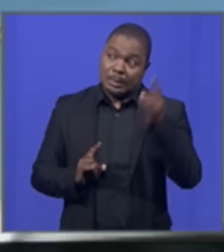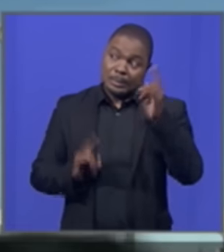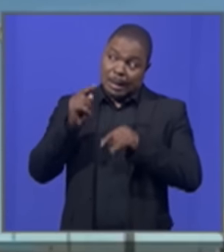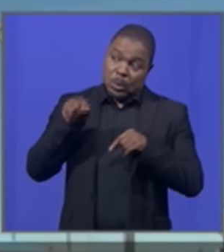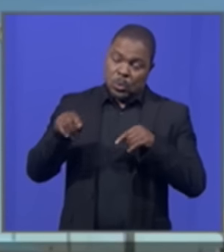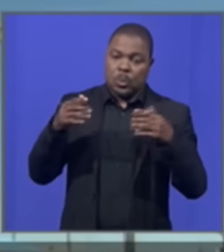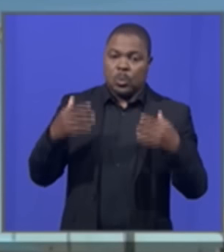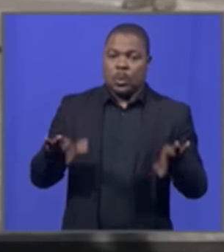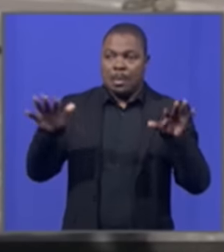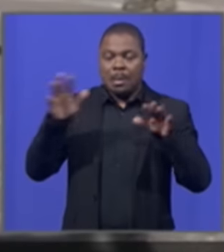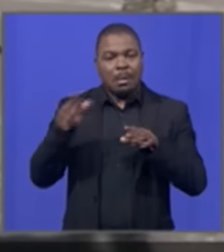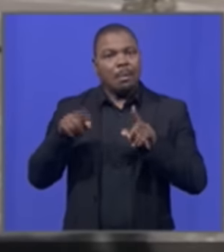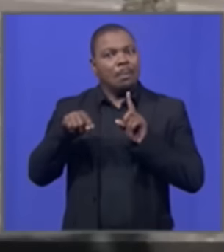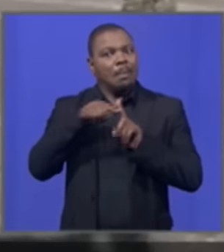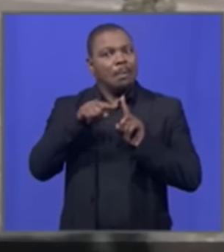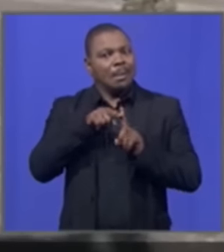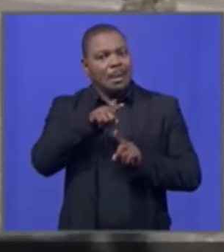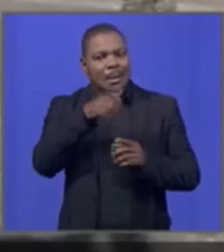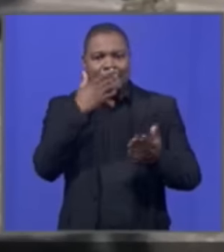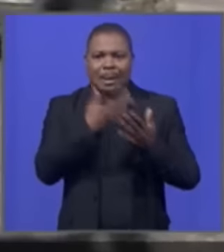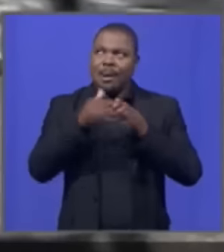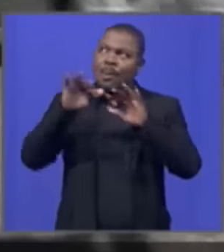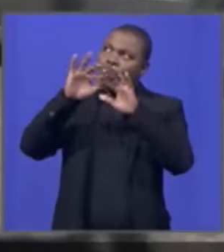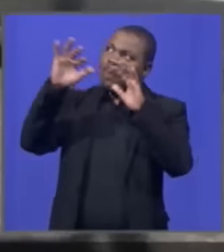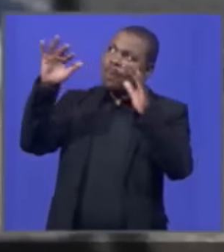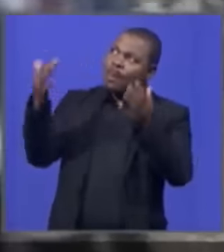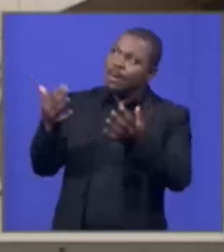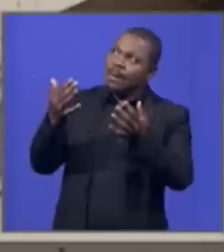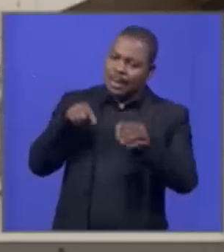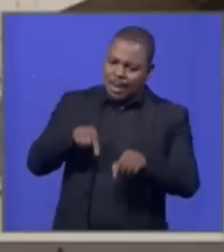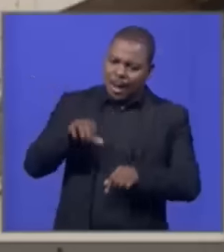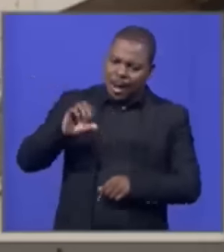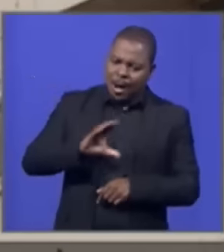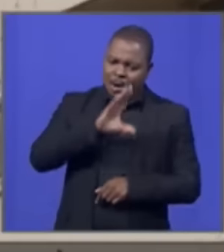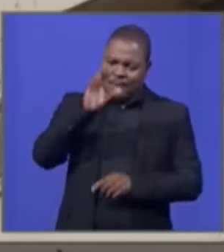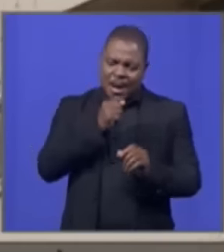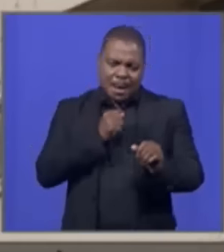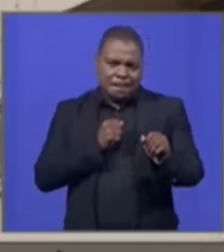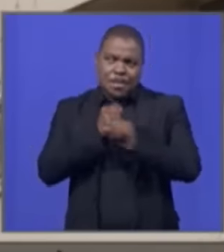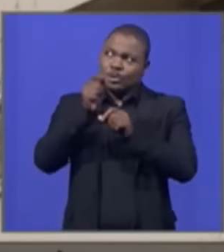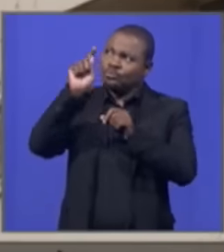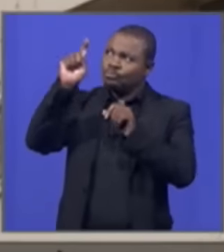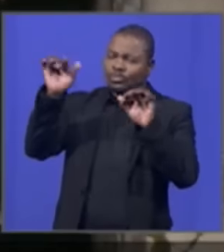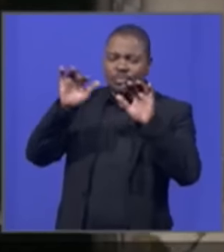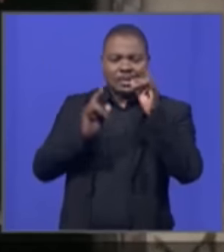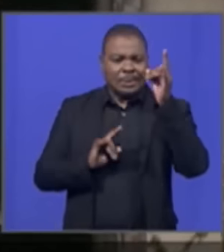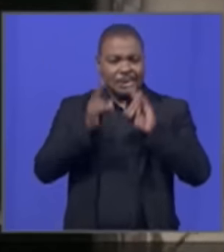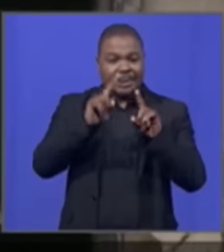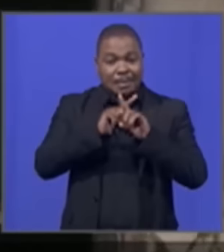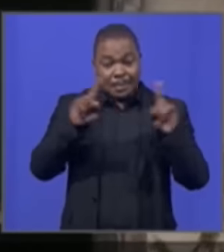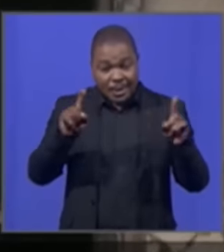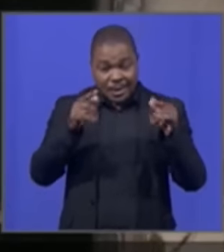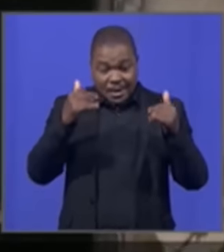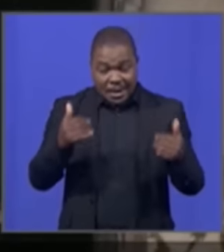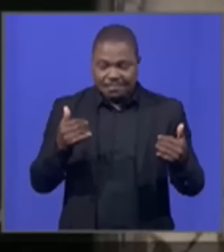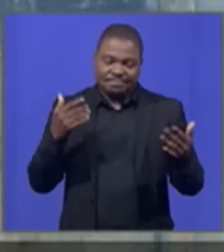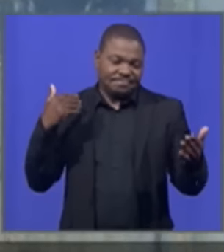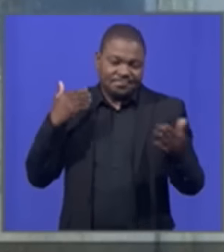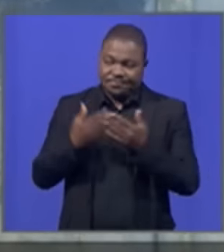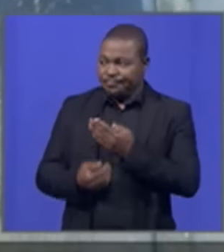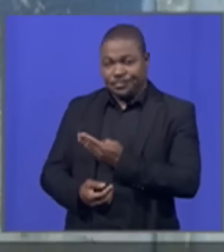ya bo e tshotse ditsholofelo tsa go nna ya maemo a go godimo a lefatshe ya Afrika. Fela e lebega jaana dingwaga morago ga ditsholofelo tseo,